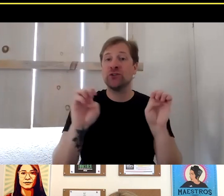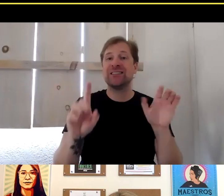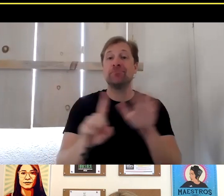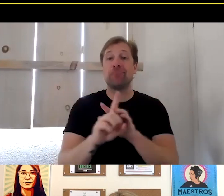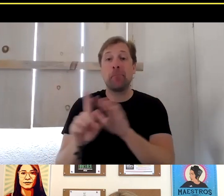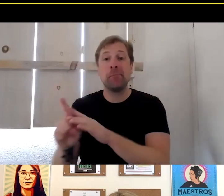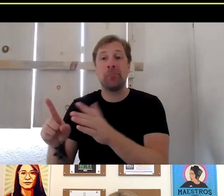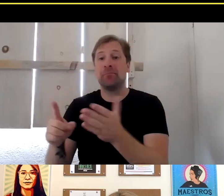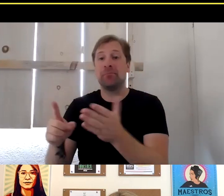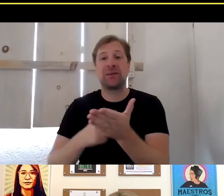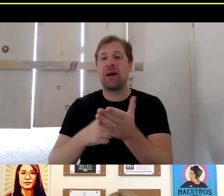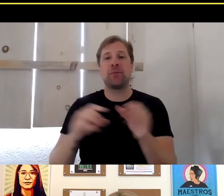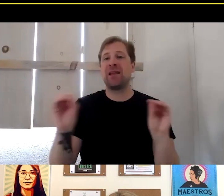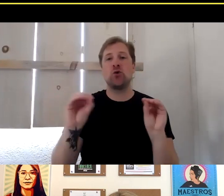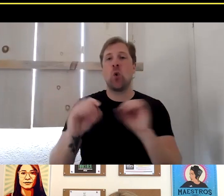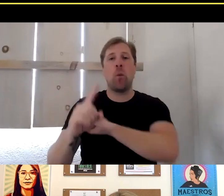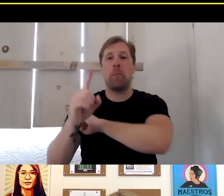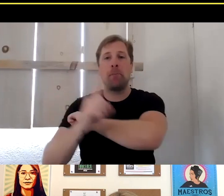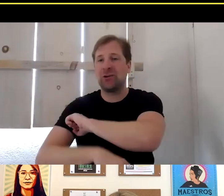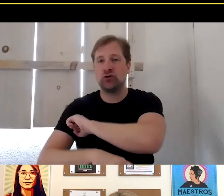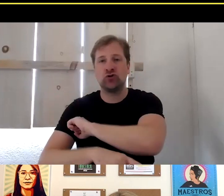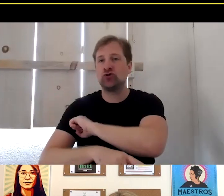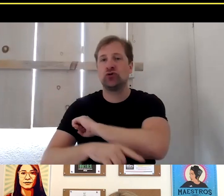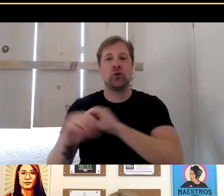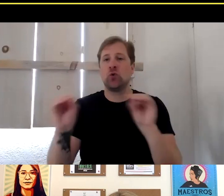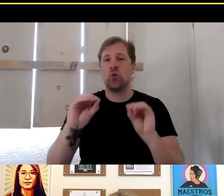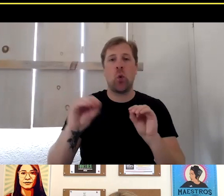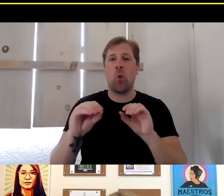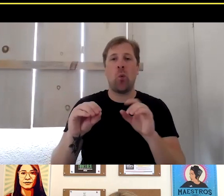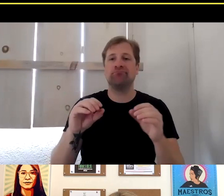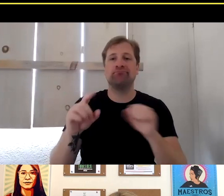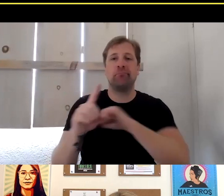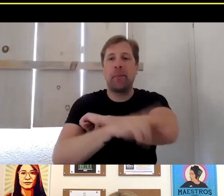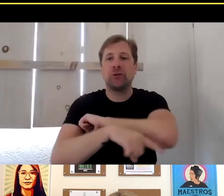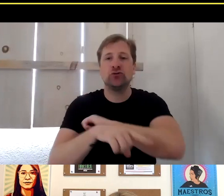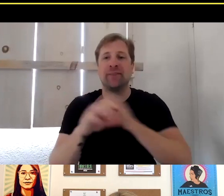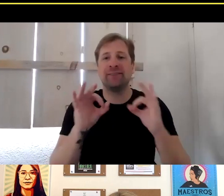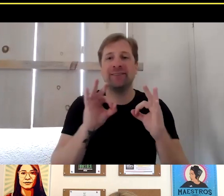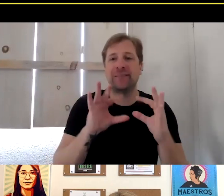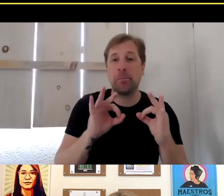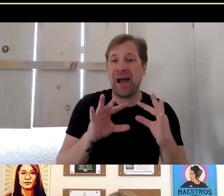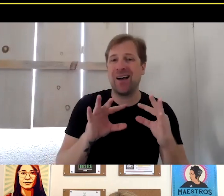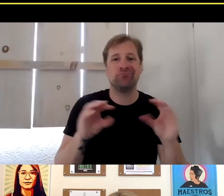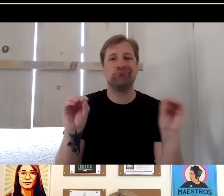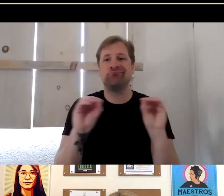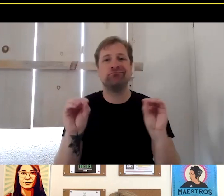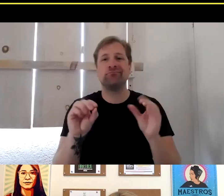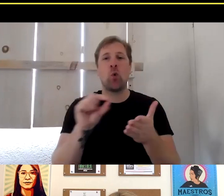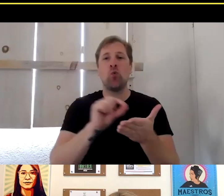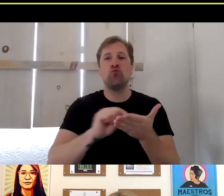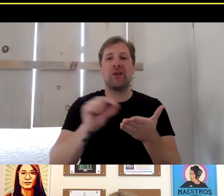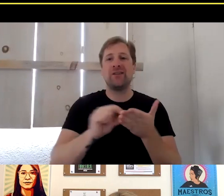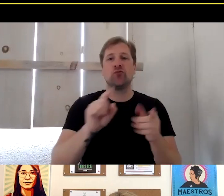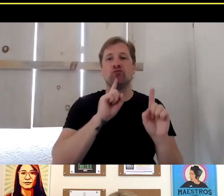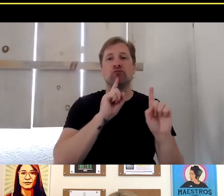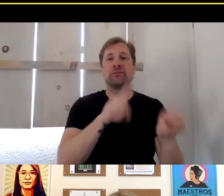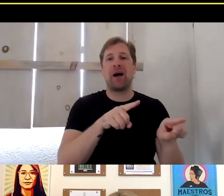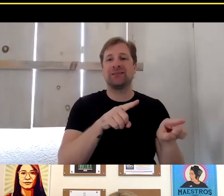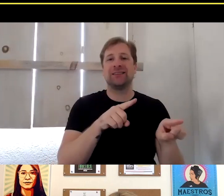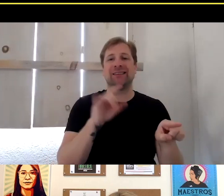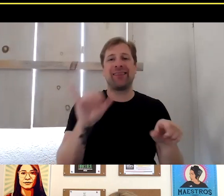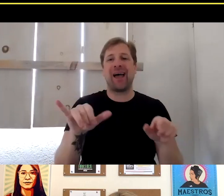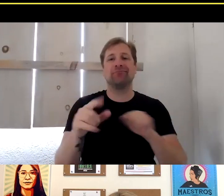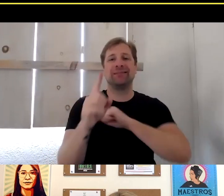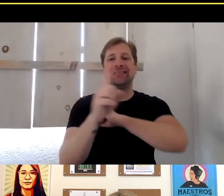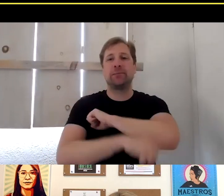no punitive feedback or any type of written responses in a punitive manner will